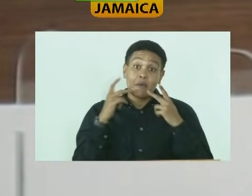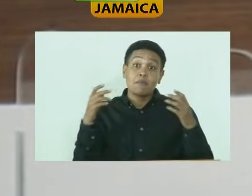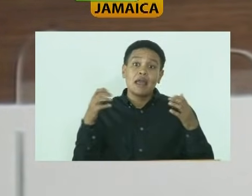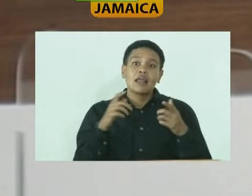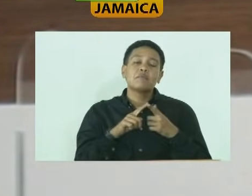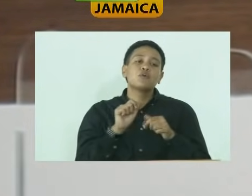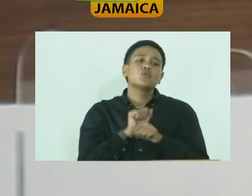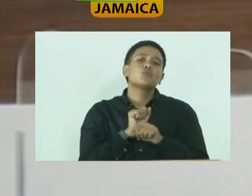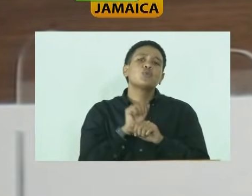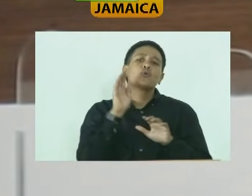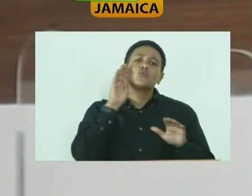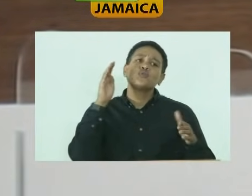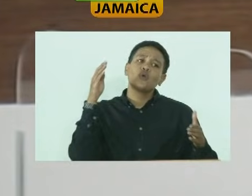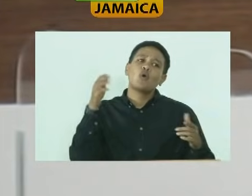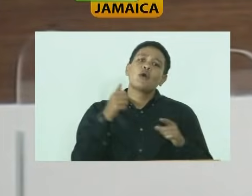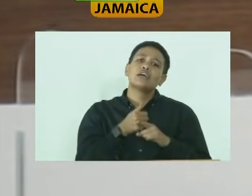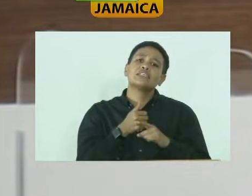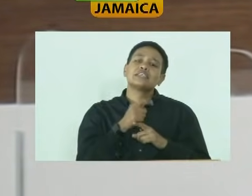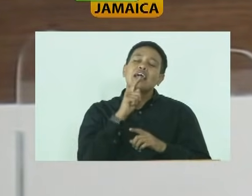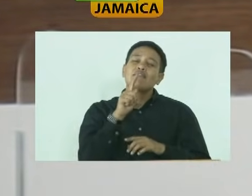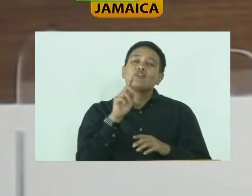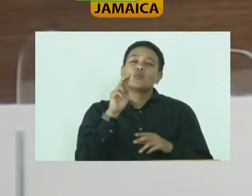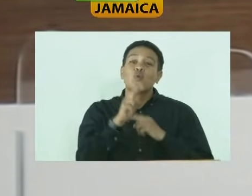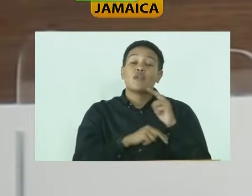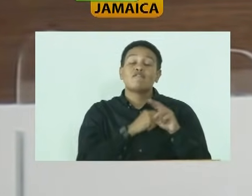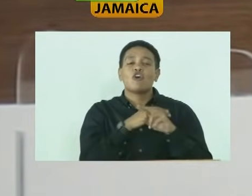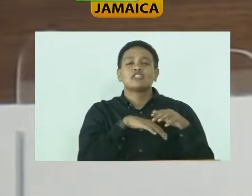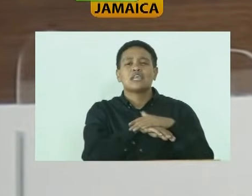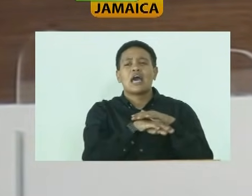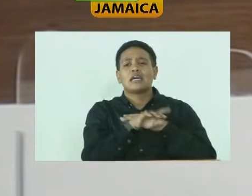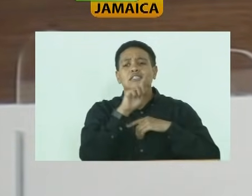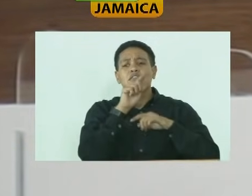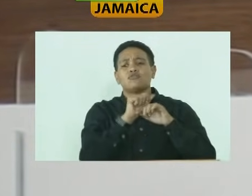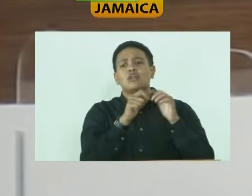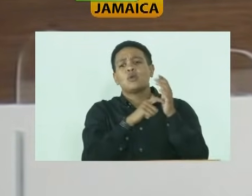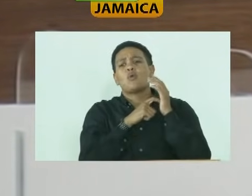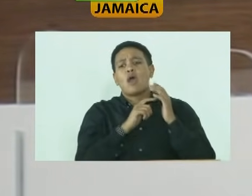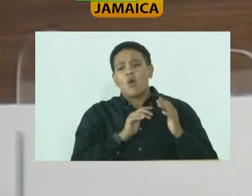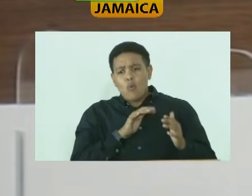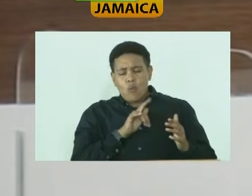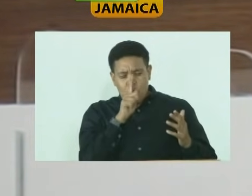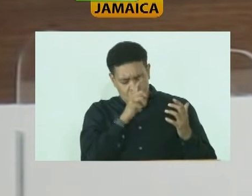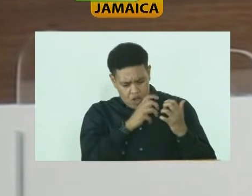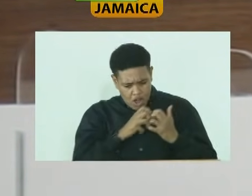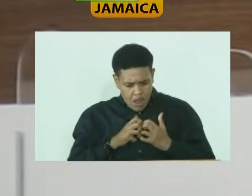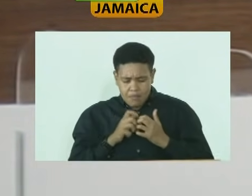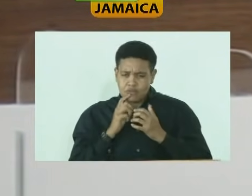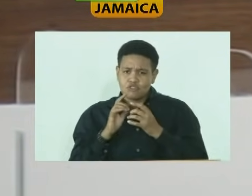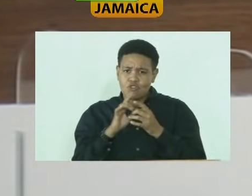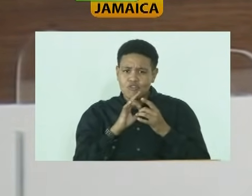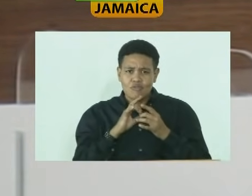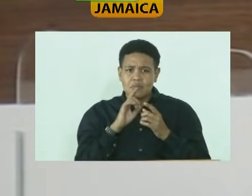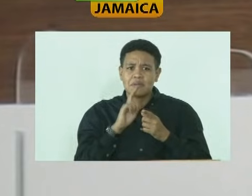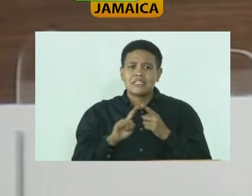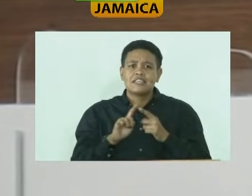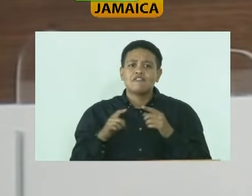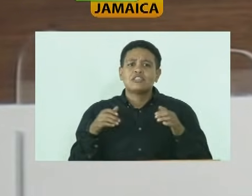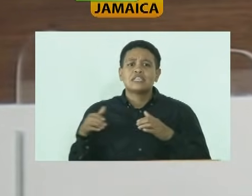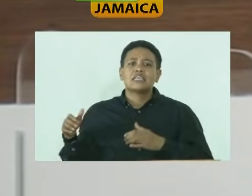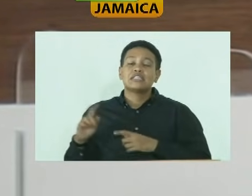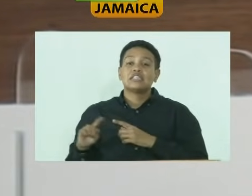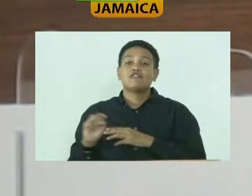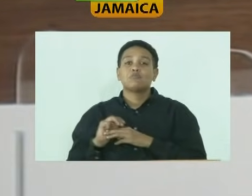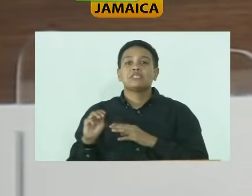work towards the broader goal of universal access requires significant collaboration and cooperation across sectors and ministries, departments